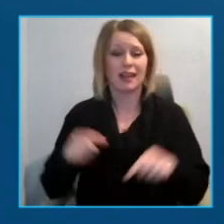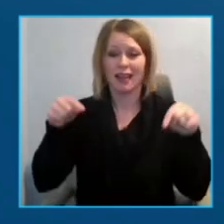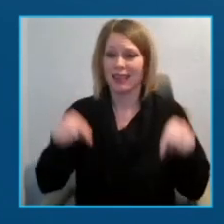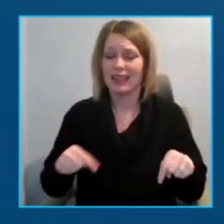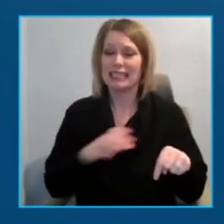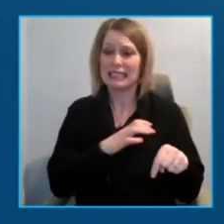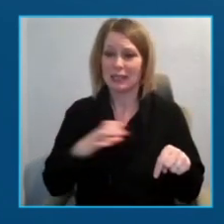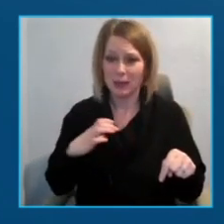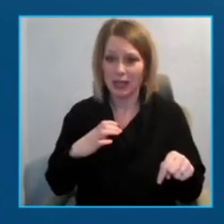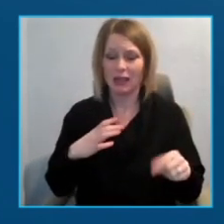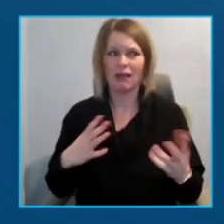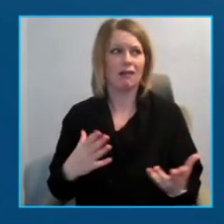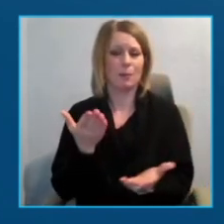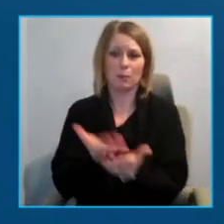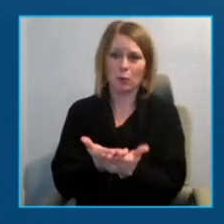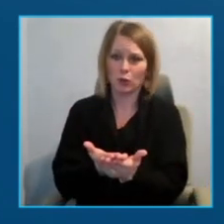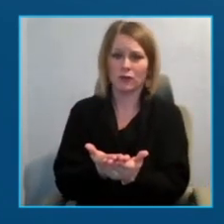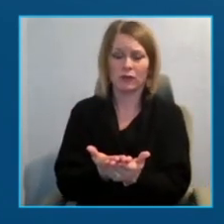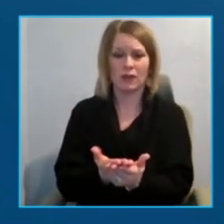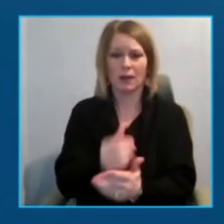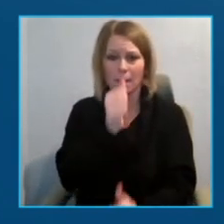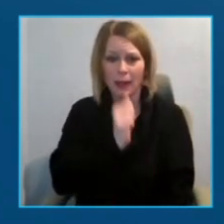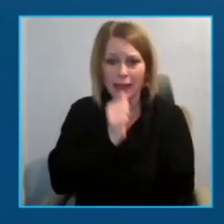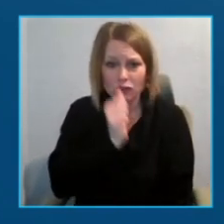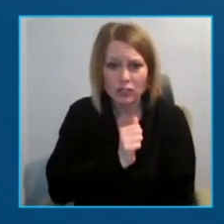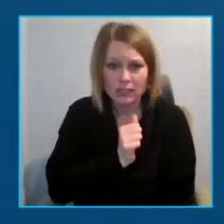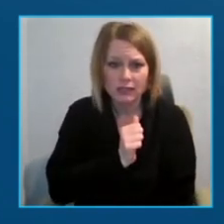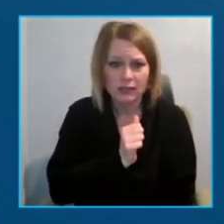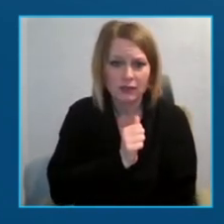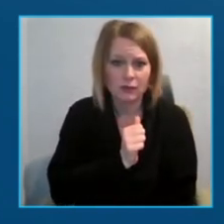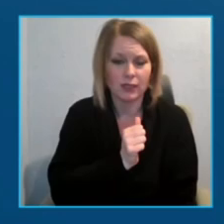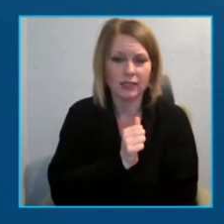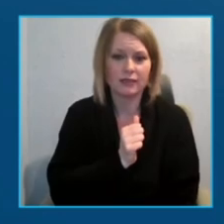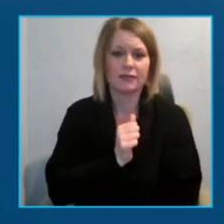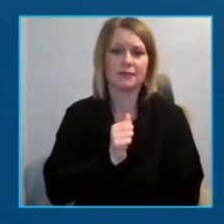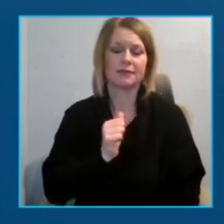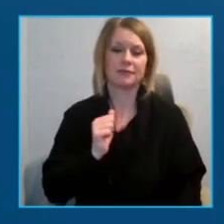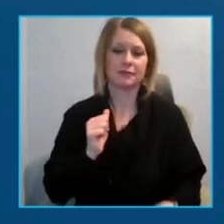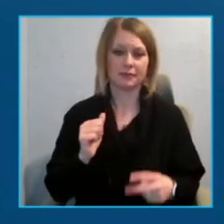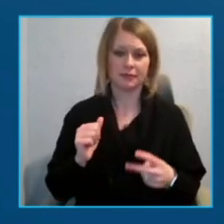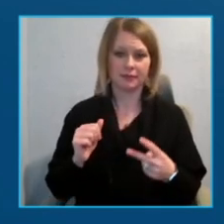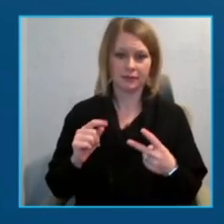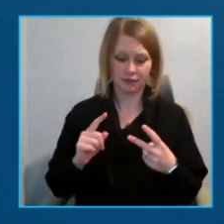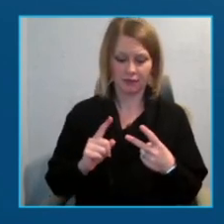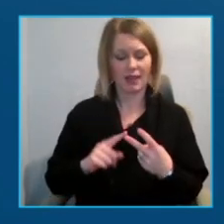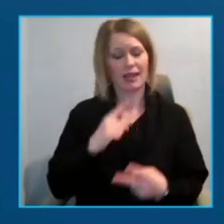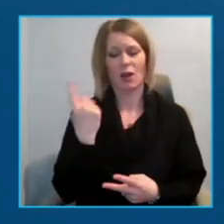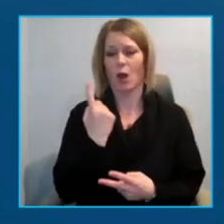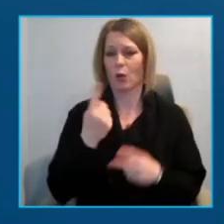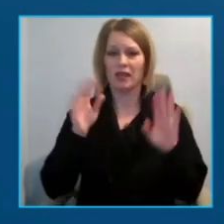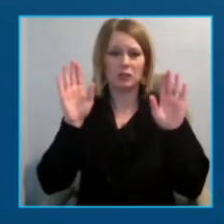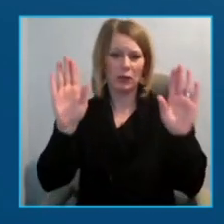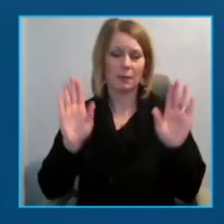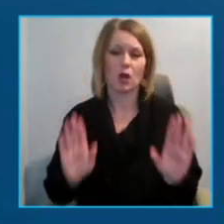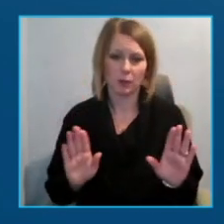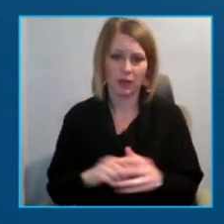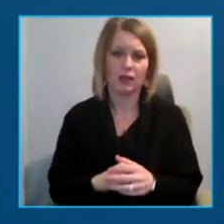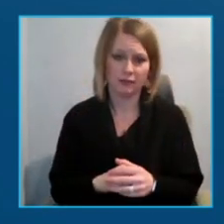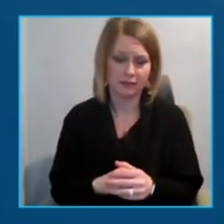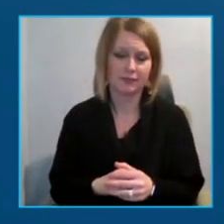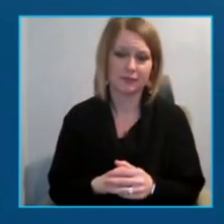patience, a font of wisdom, and always has remarkable compassion.